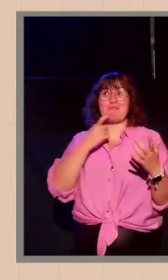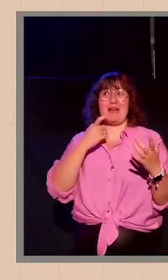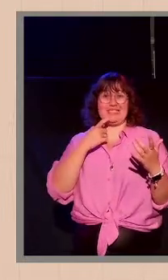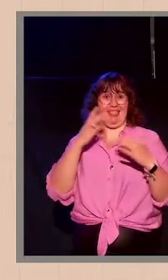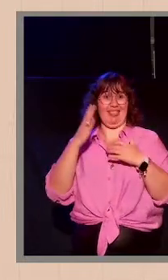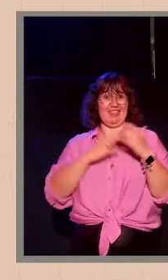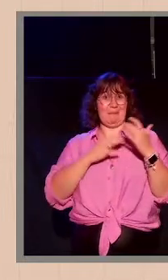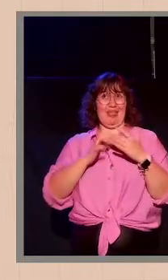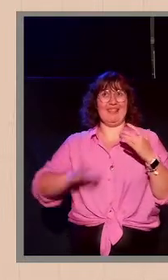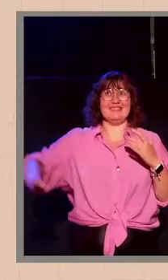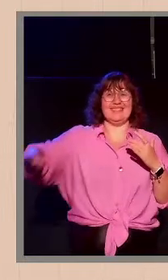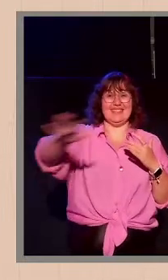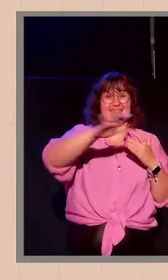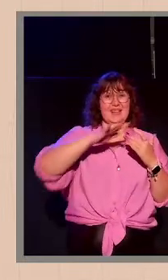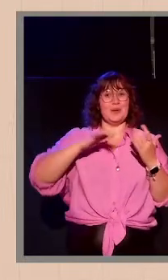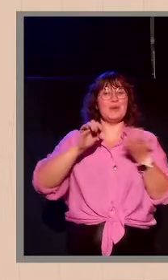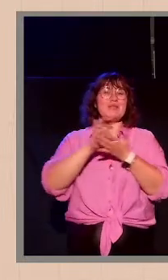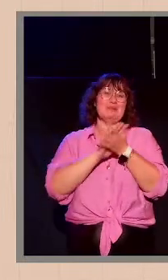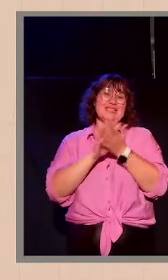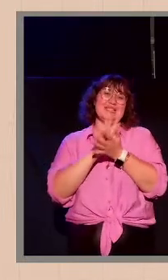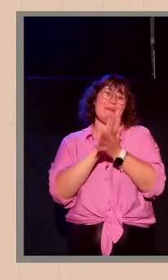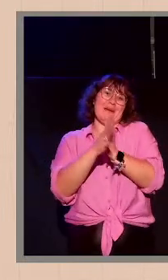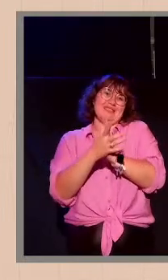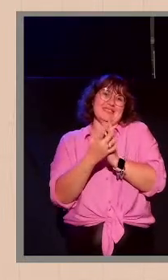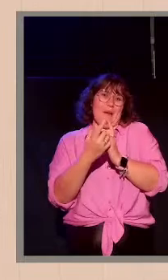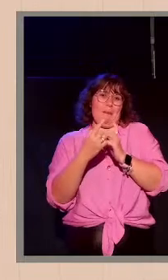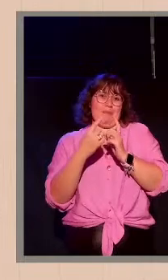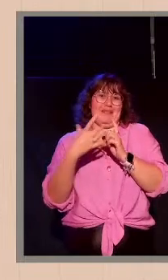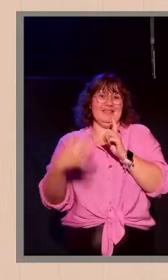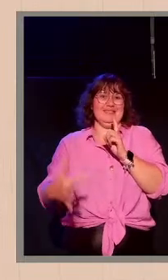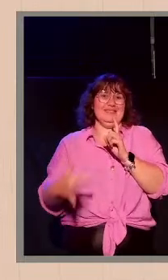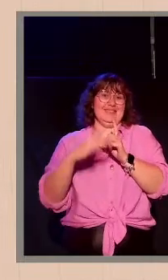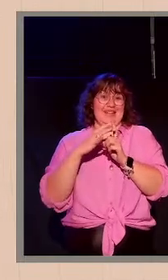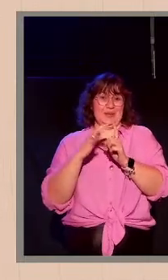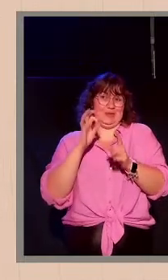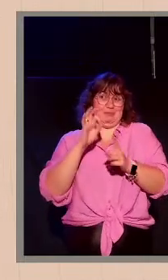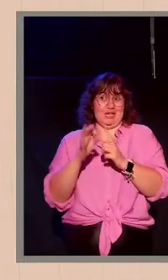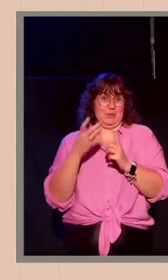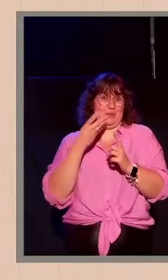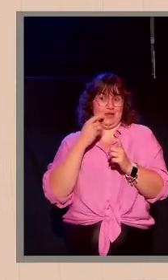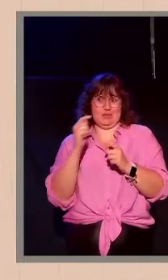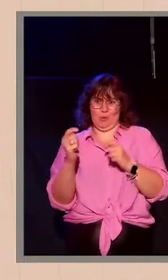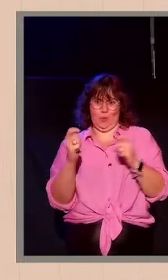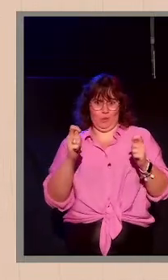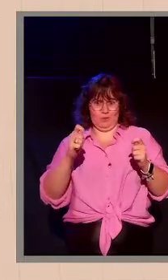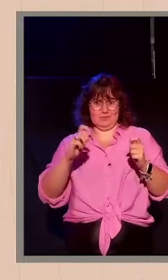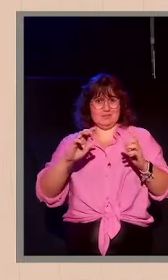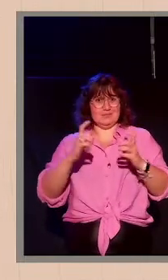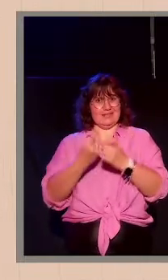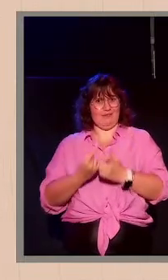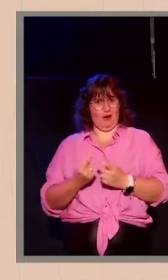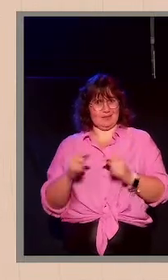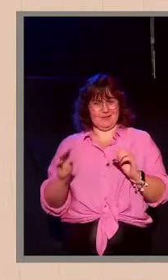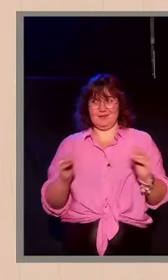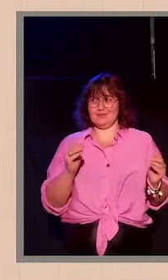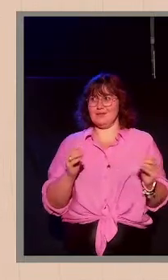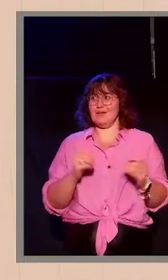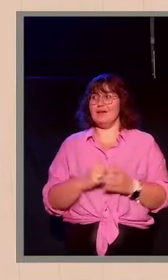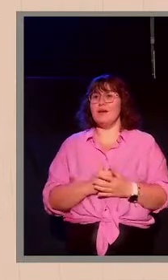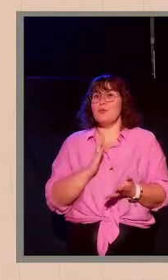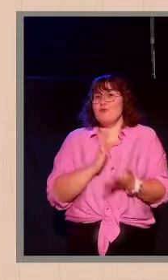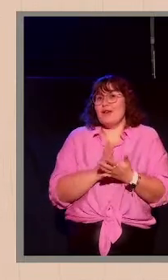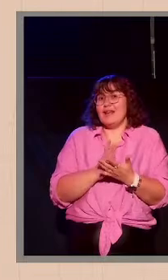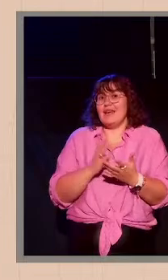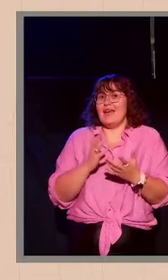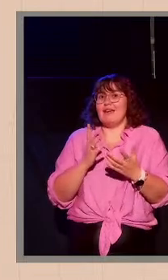building, and so that messes up the compasses a little bit in these things, especially these old devices. But basically, if